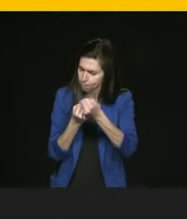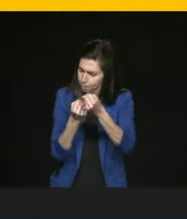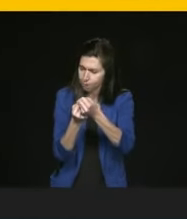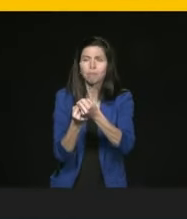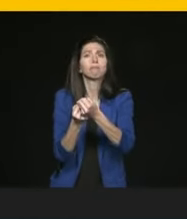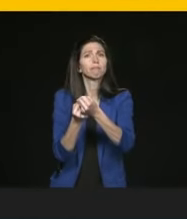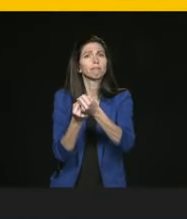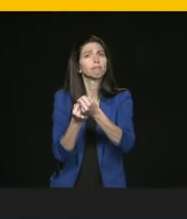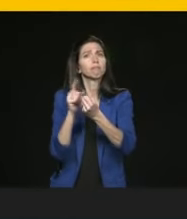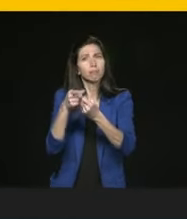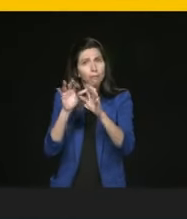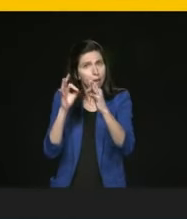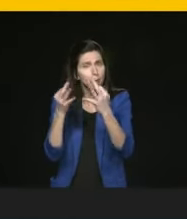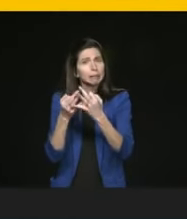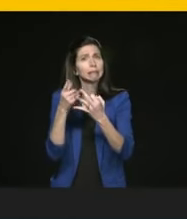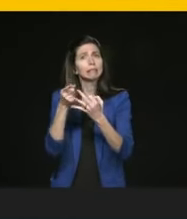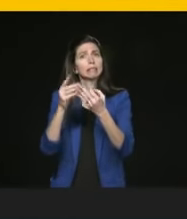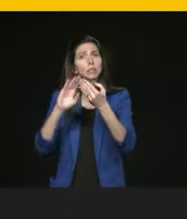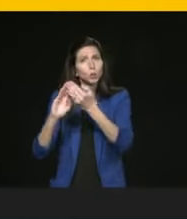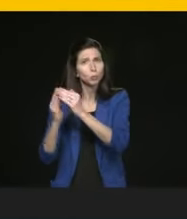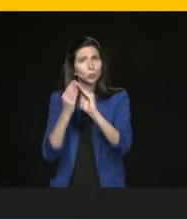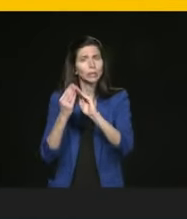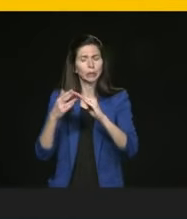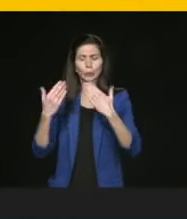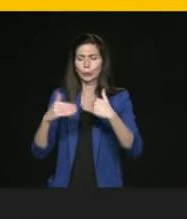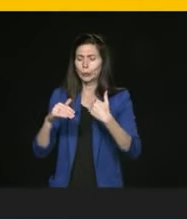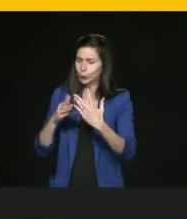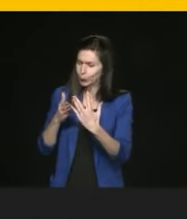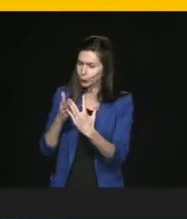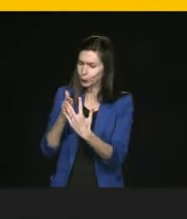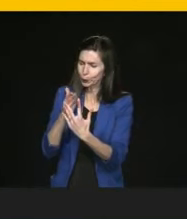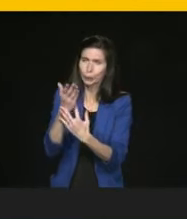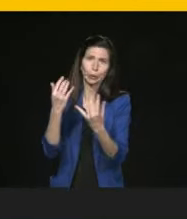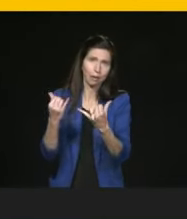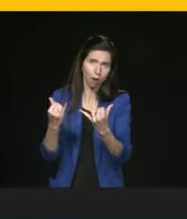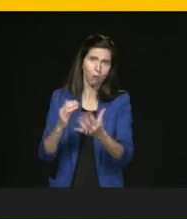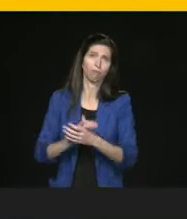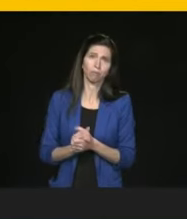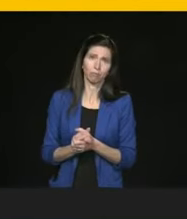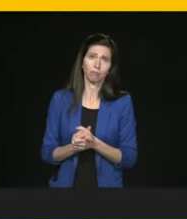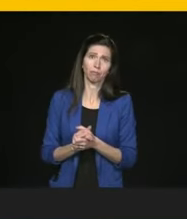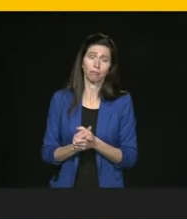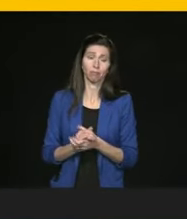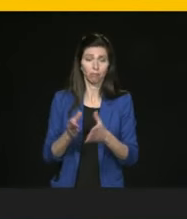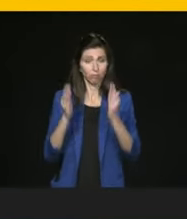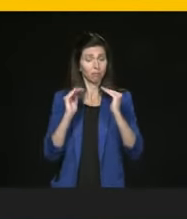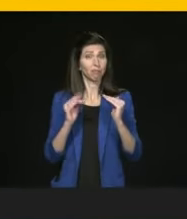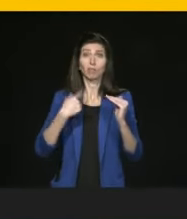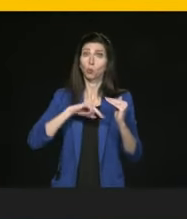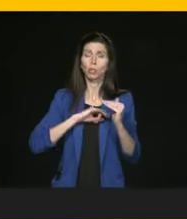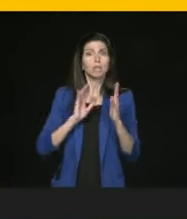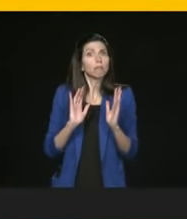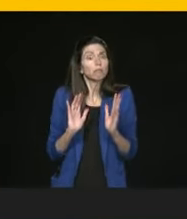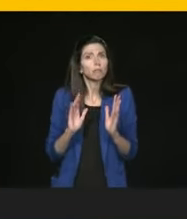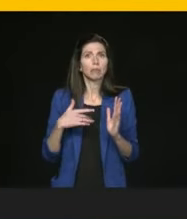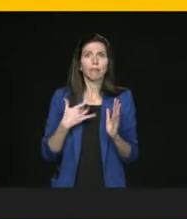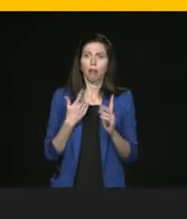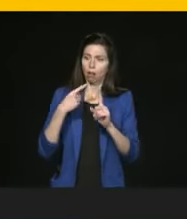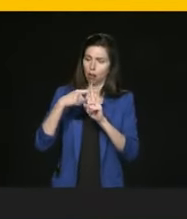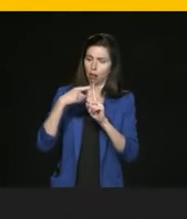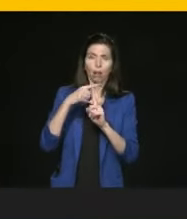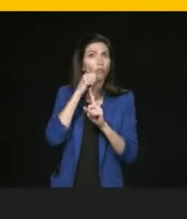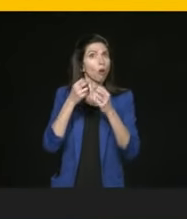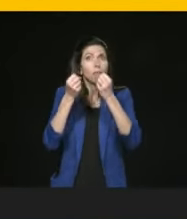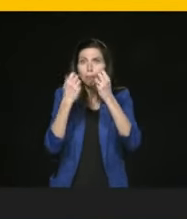time. While we are thankful for the low number of cases in Indigenous communities to date, we are not taking and should not take this for